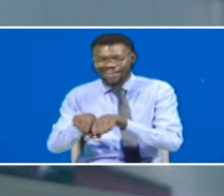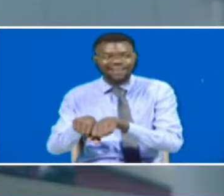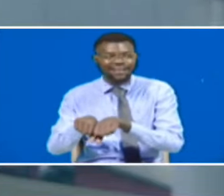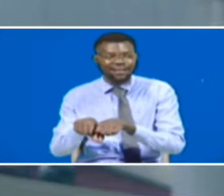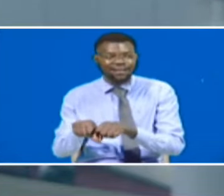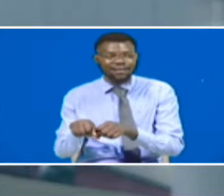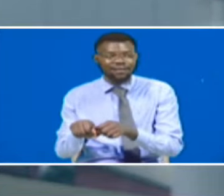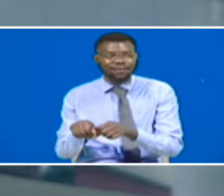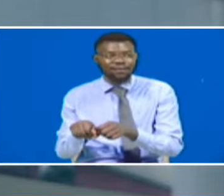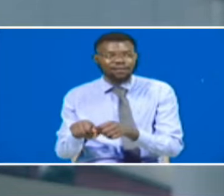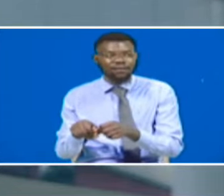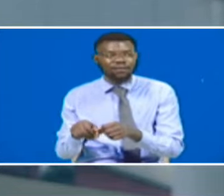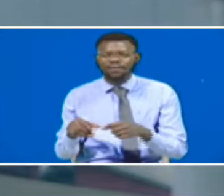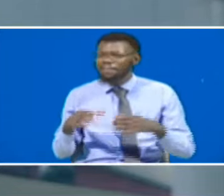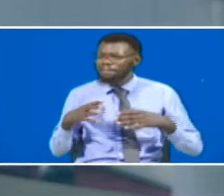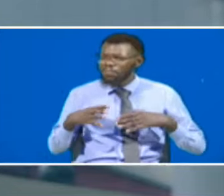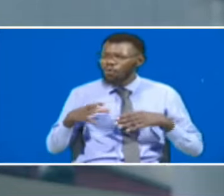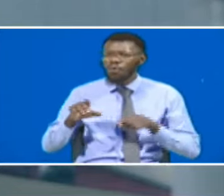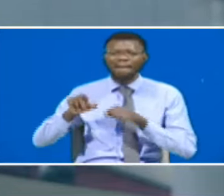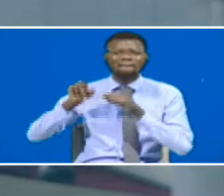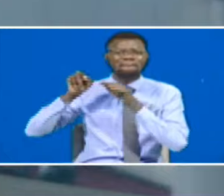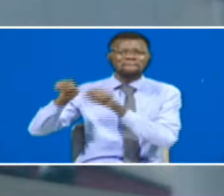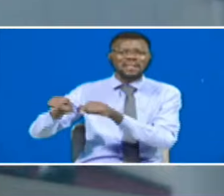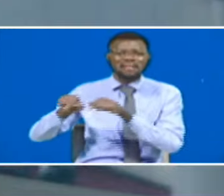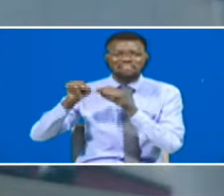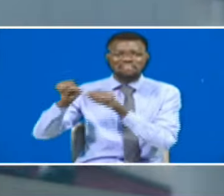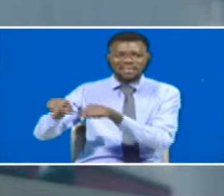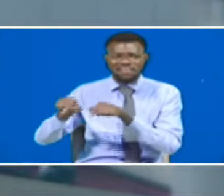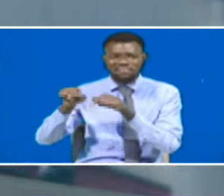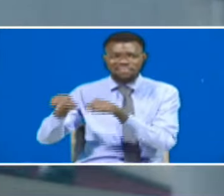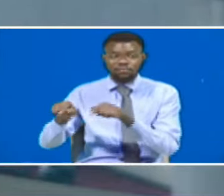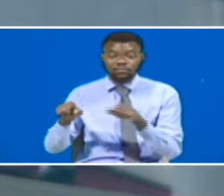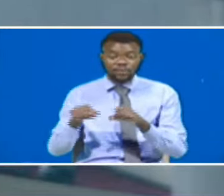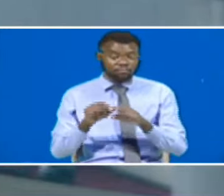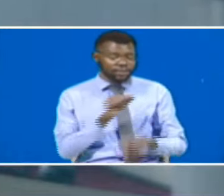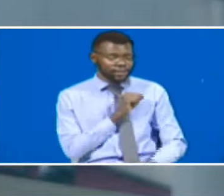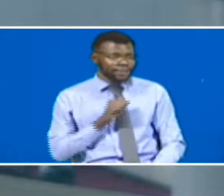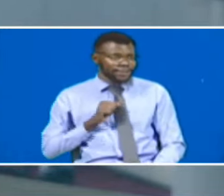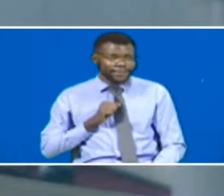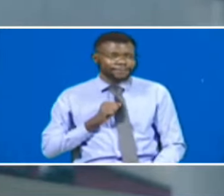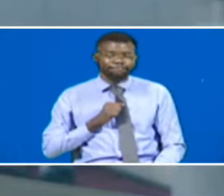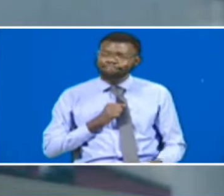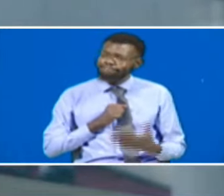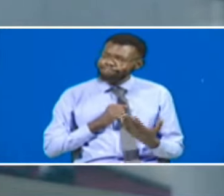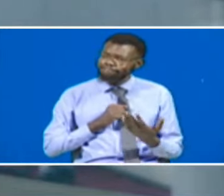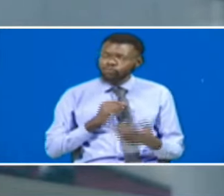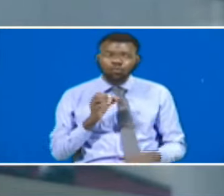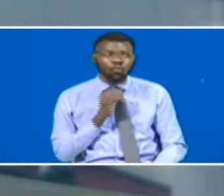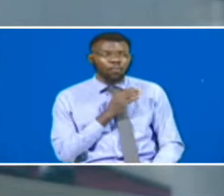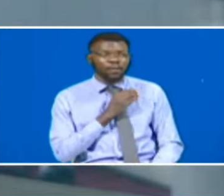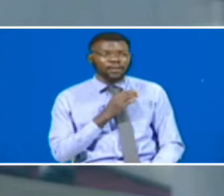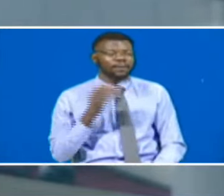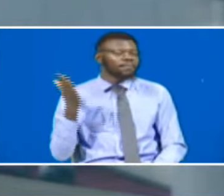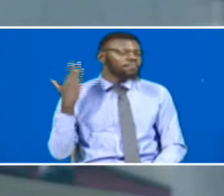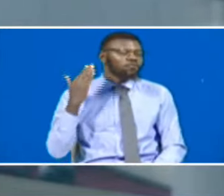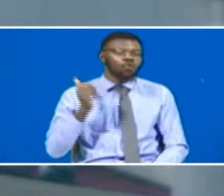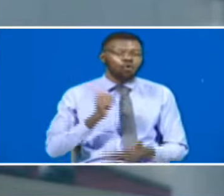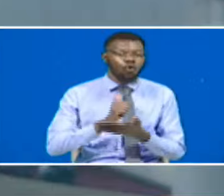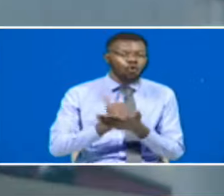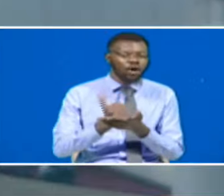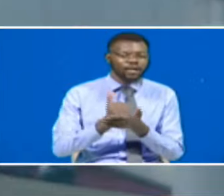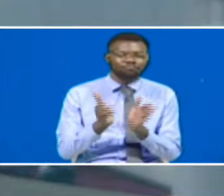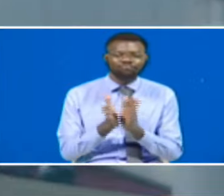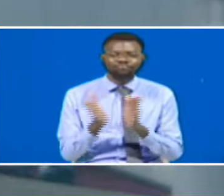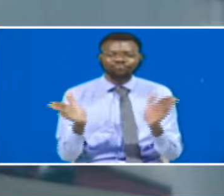under fire from all sides, with the Senate decision against him coming days after a report by Auditor General Nancy